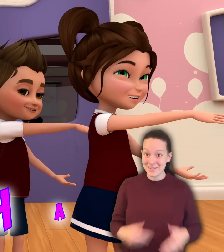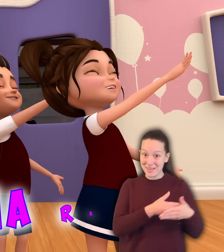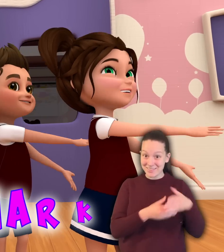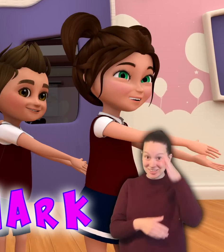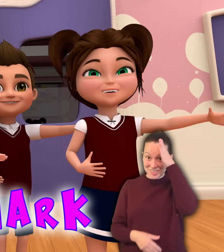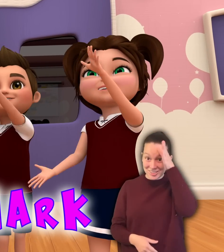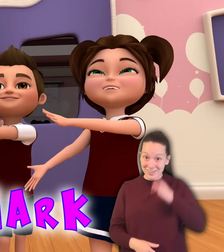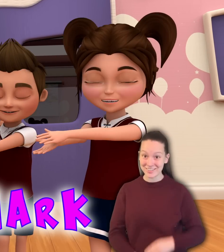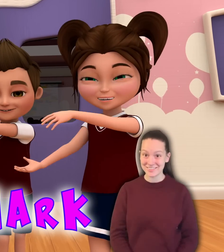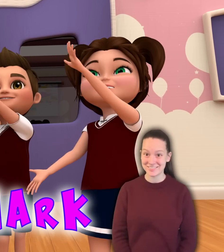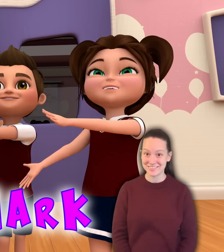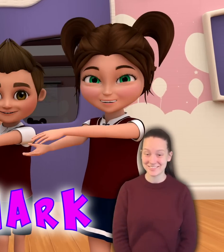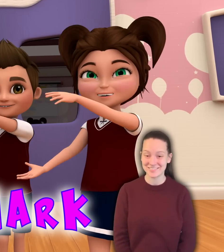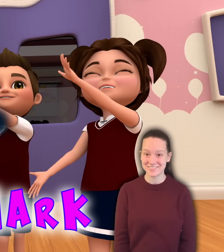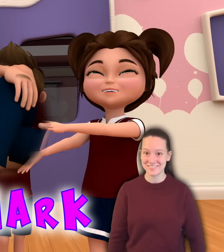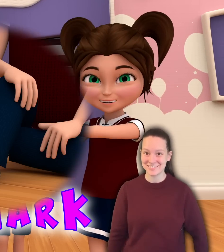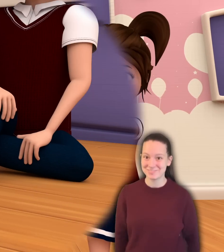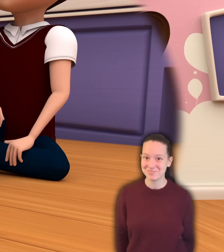Baby shark.